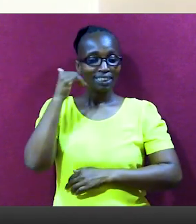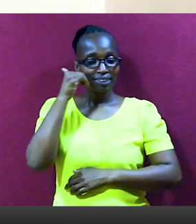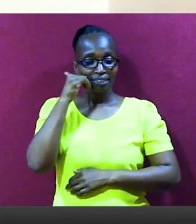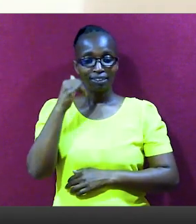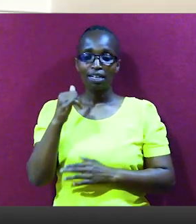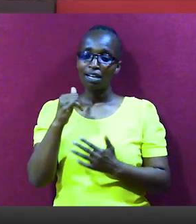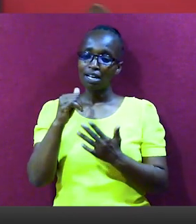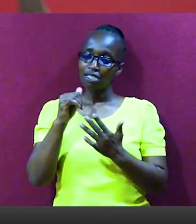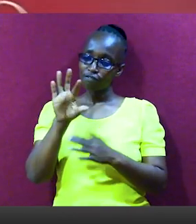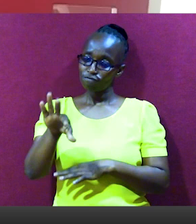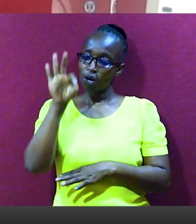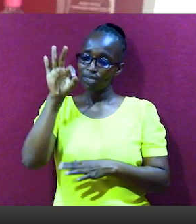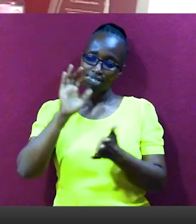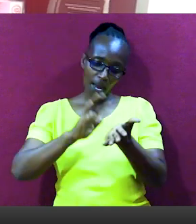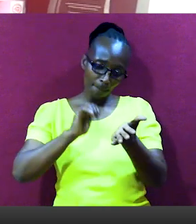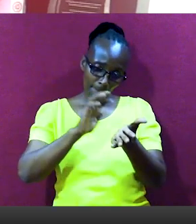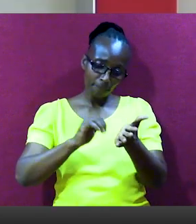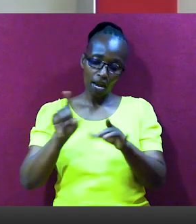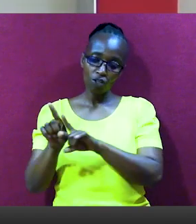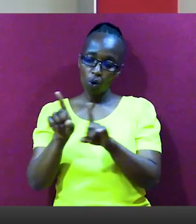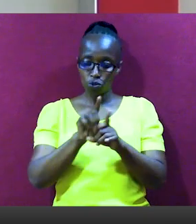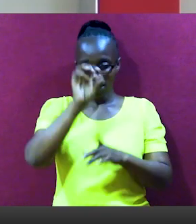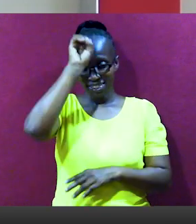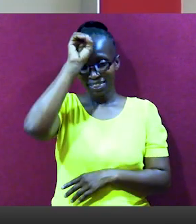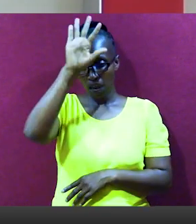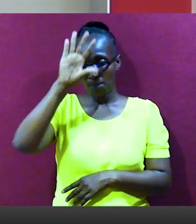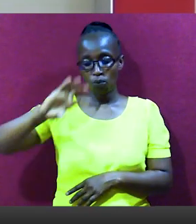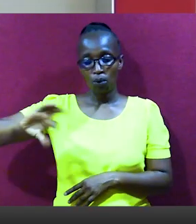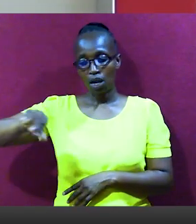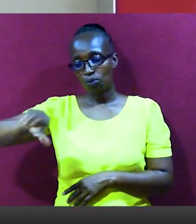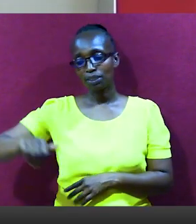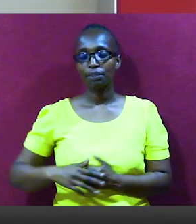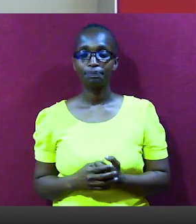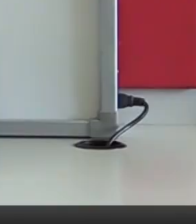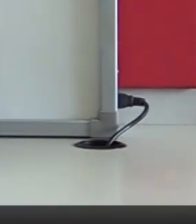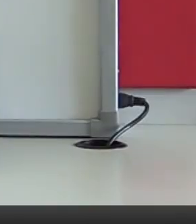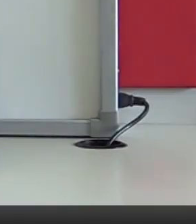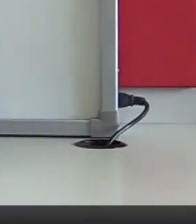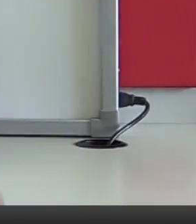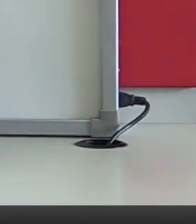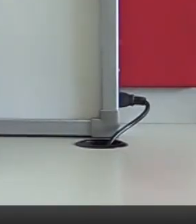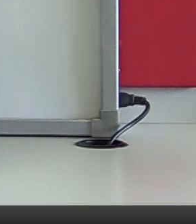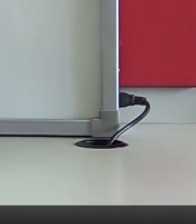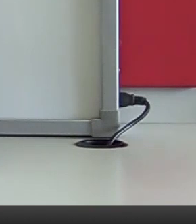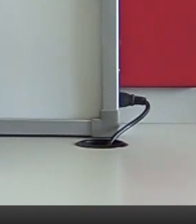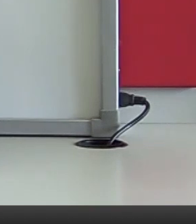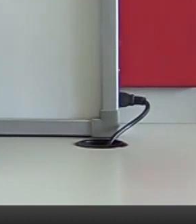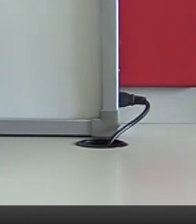humu nchini ugonjwa huu unapatikana sana katika kaunti za Ukambani na maeneo ya Kiambu.